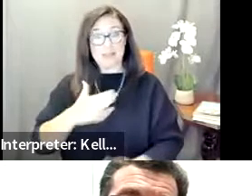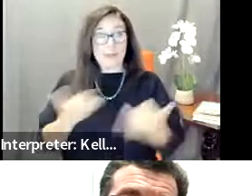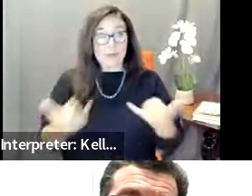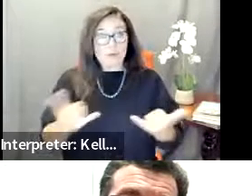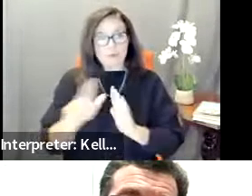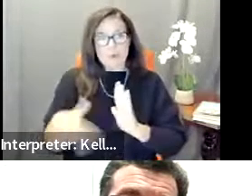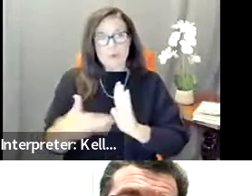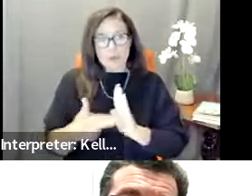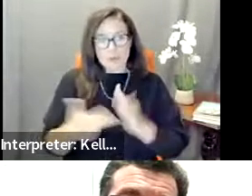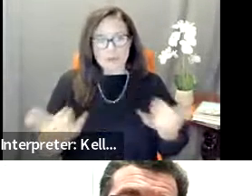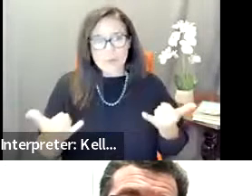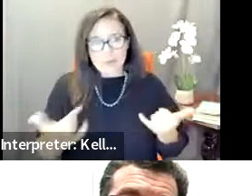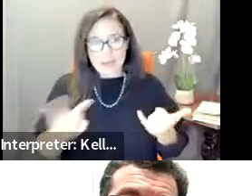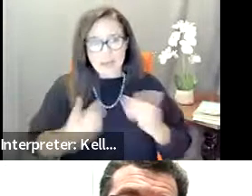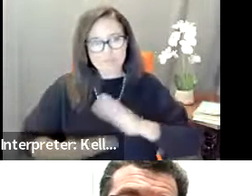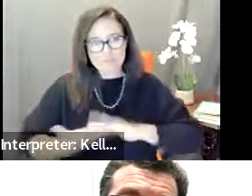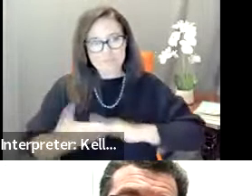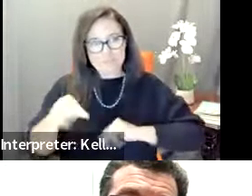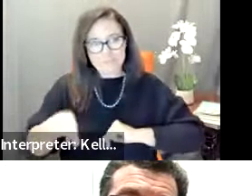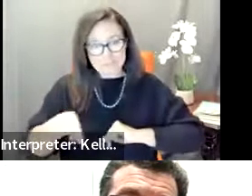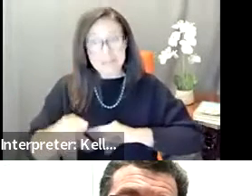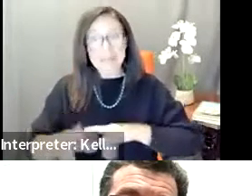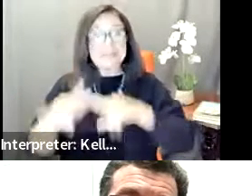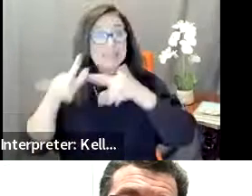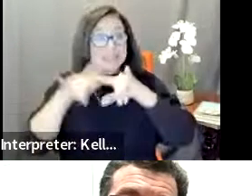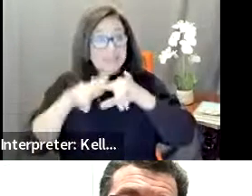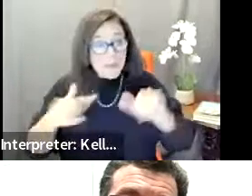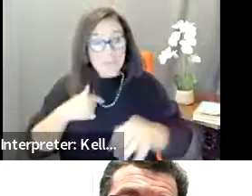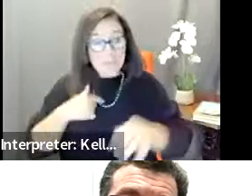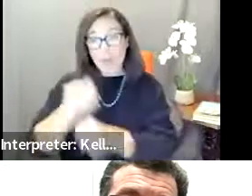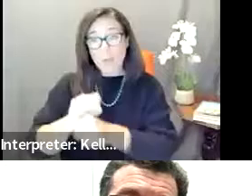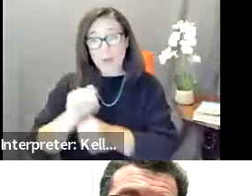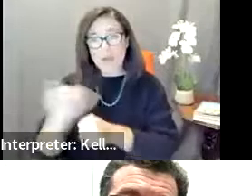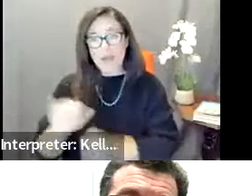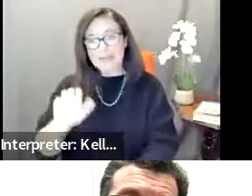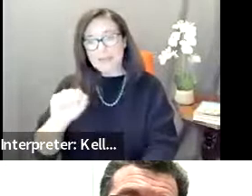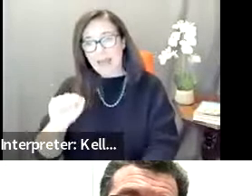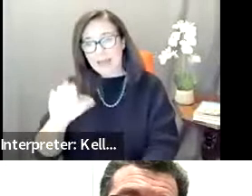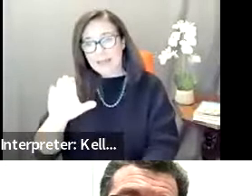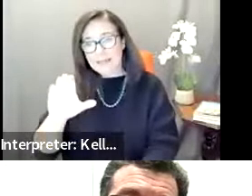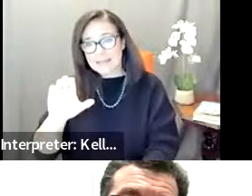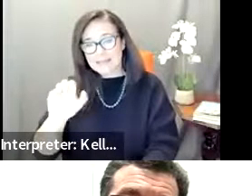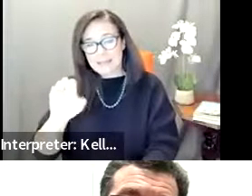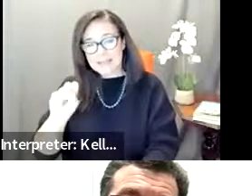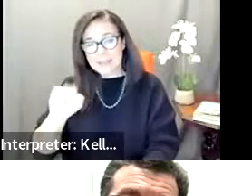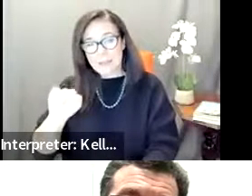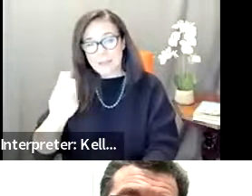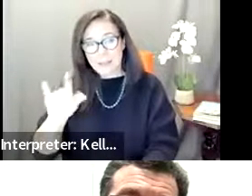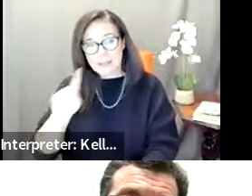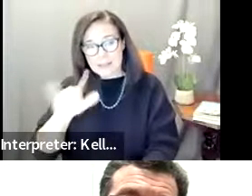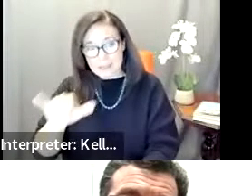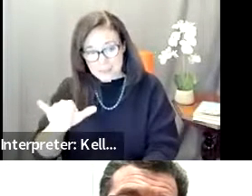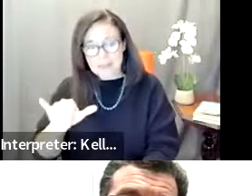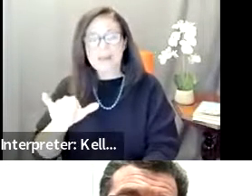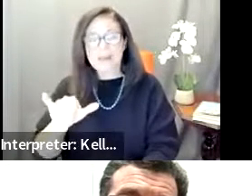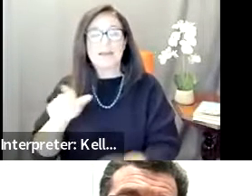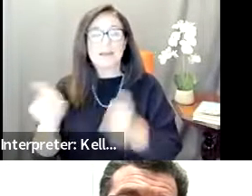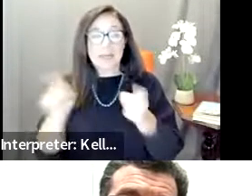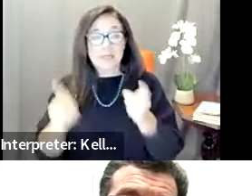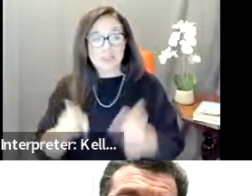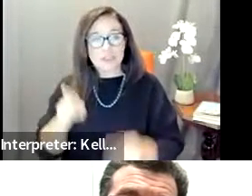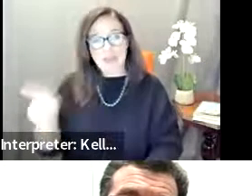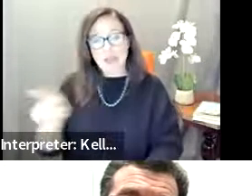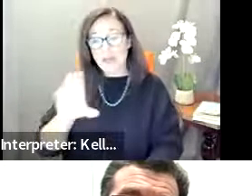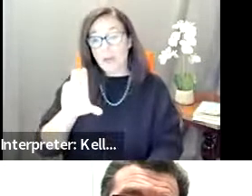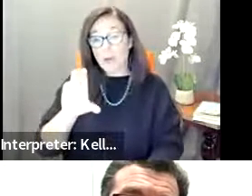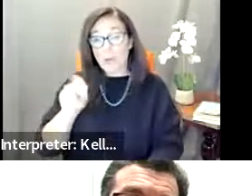here today. I also work as the Accessibility and Inclusion Manager at Cooper Hewitt Smithsonian